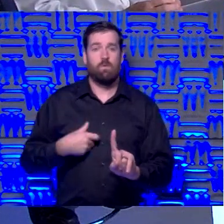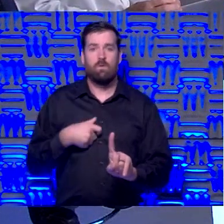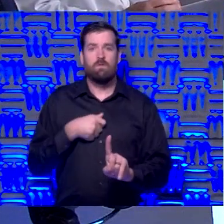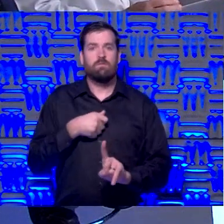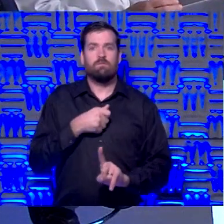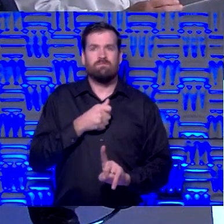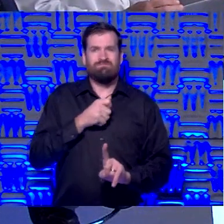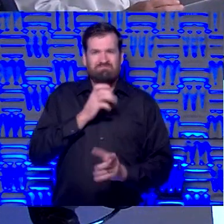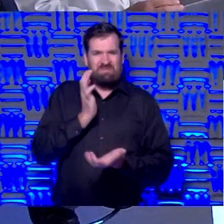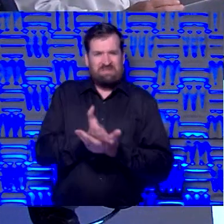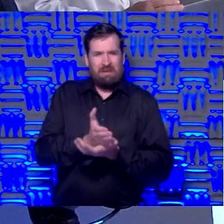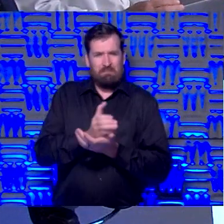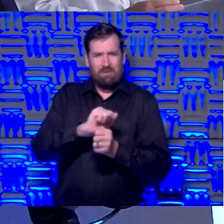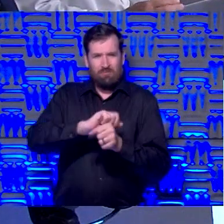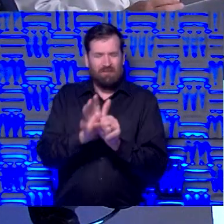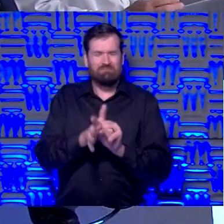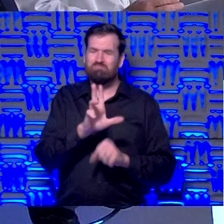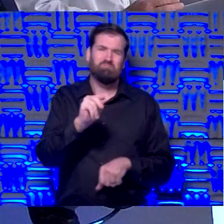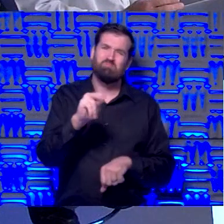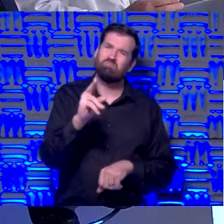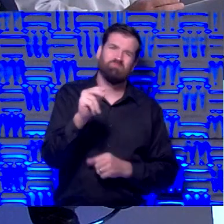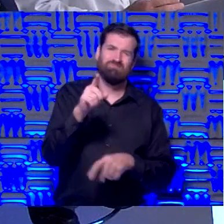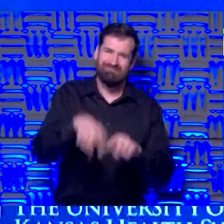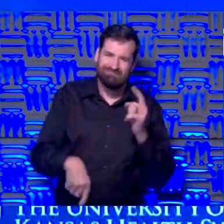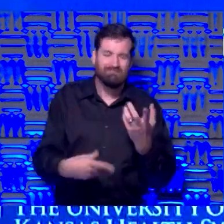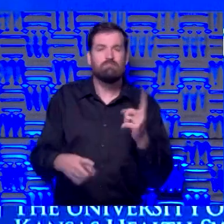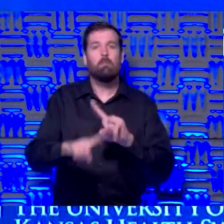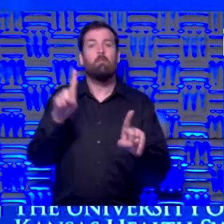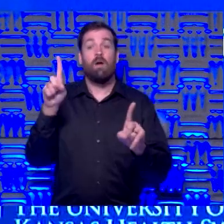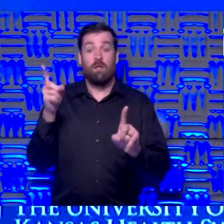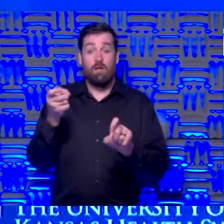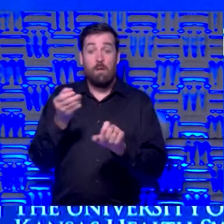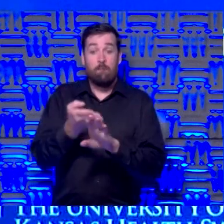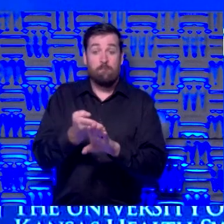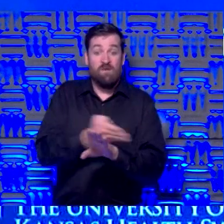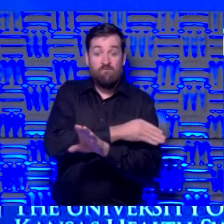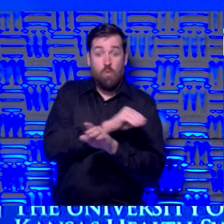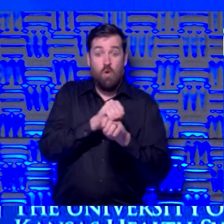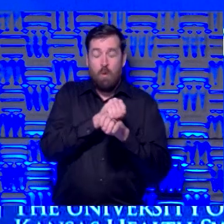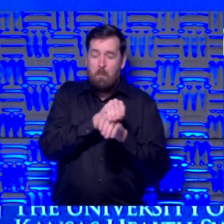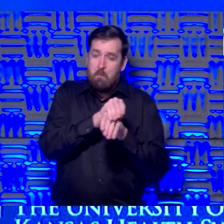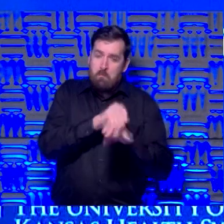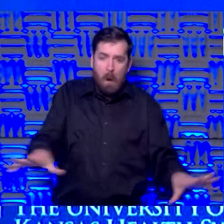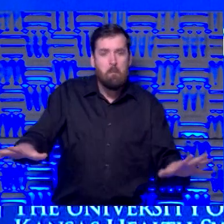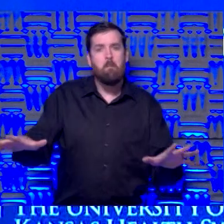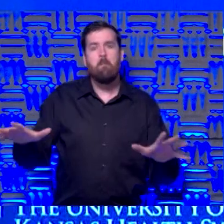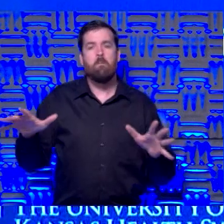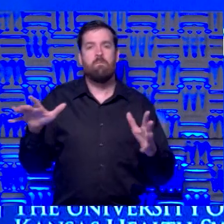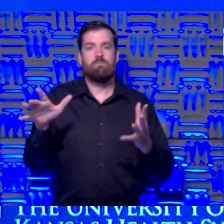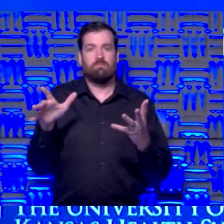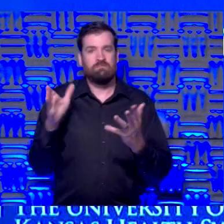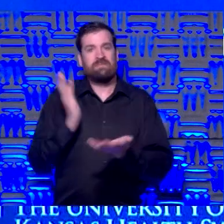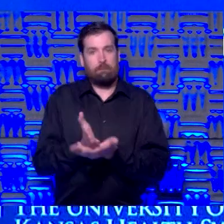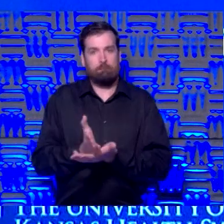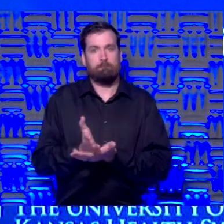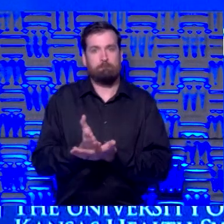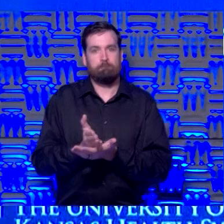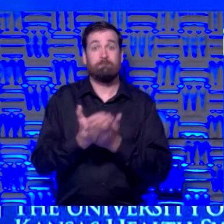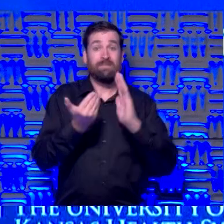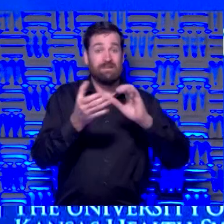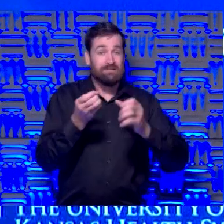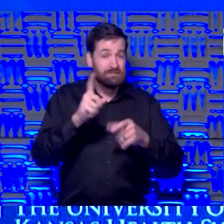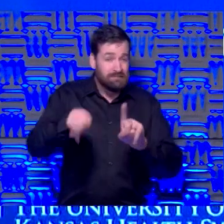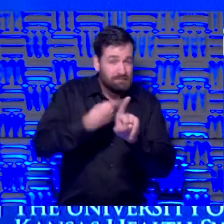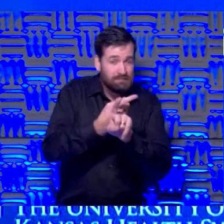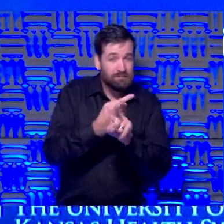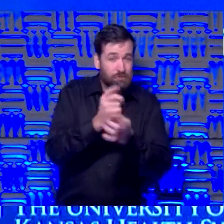to stop COVID, because we're not going to stop it, but to catch it before it spreads like a wildfire through the campus and through the community. Because I think the campus is